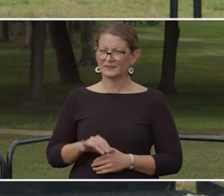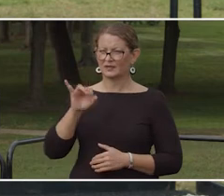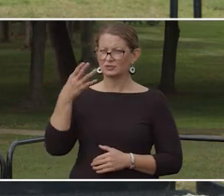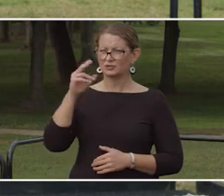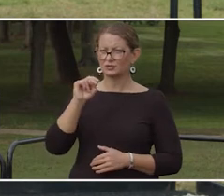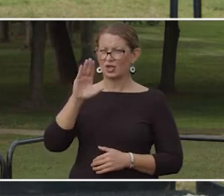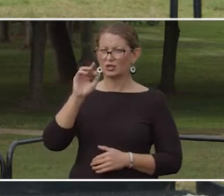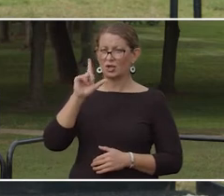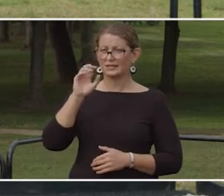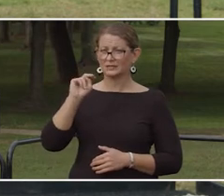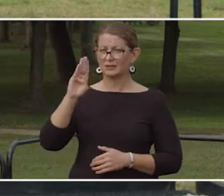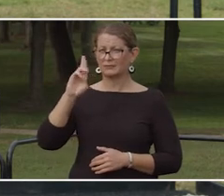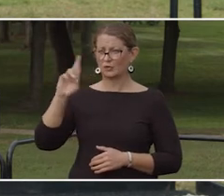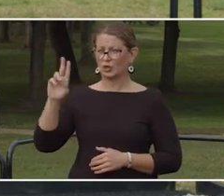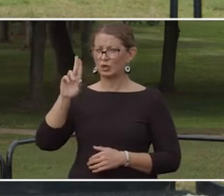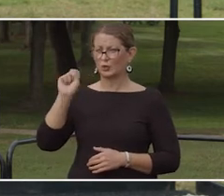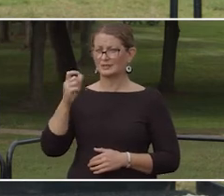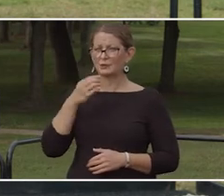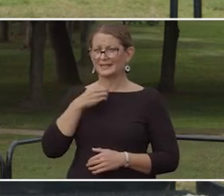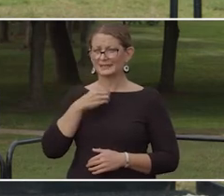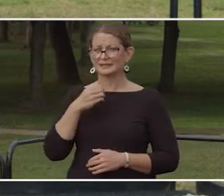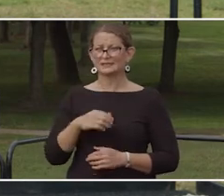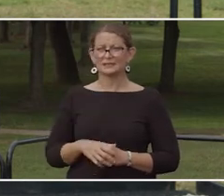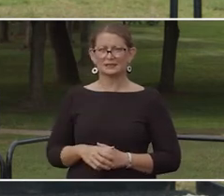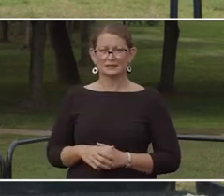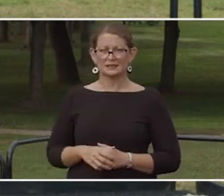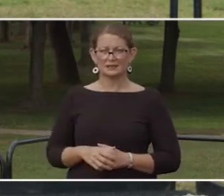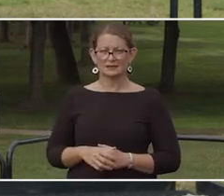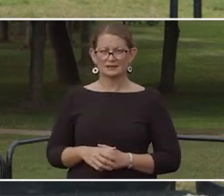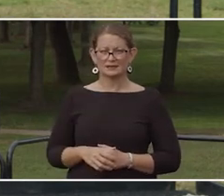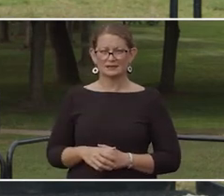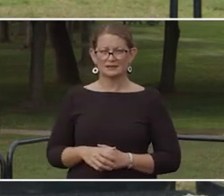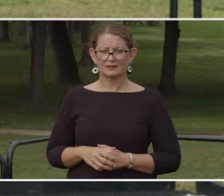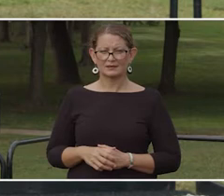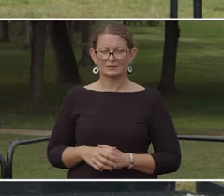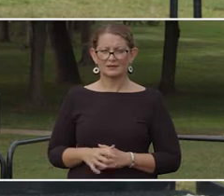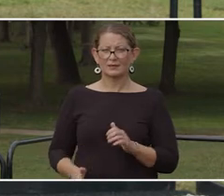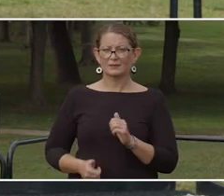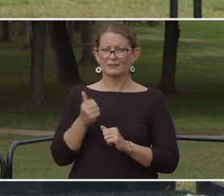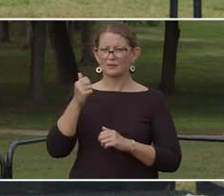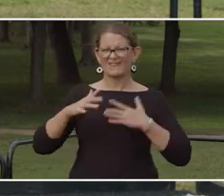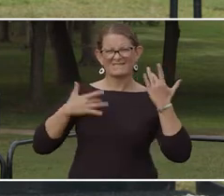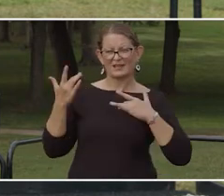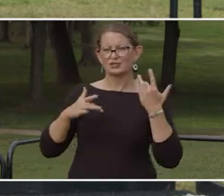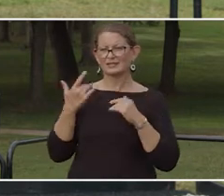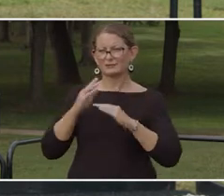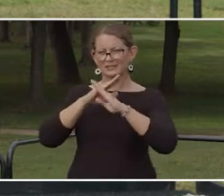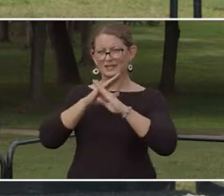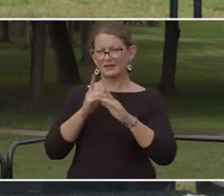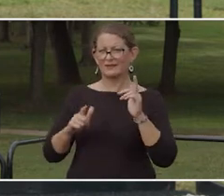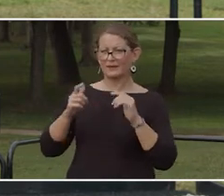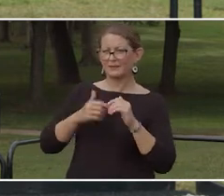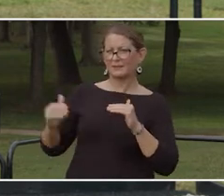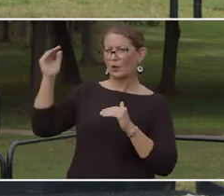John Carlton Burr, U.S. Marines, the most adventurous, protective big brother a girl could